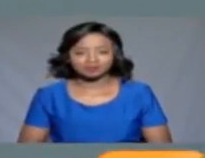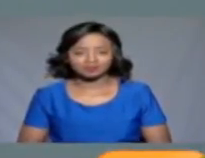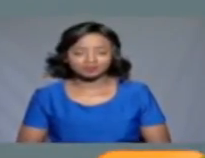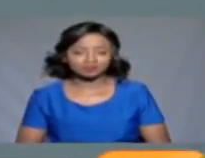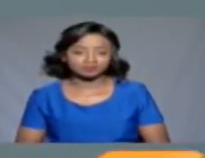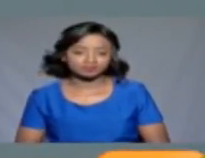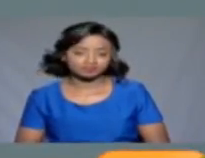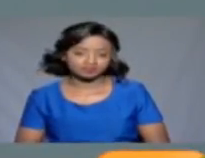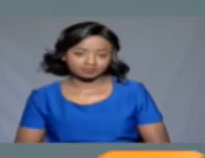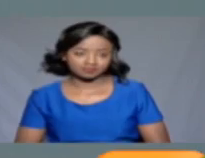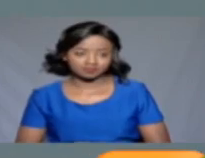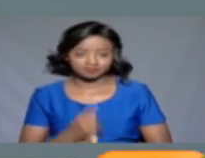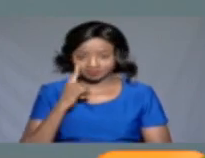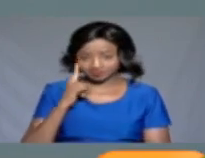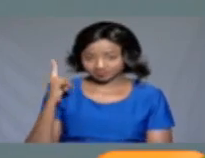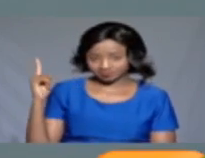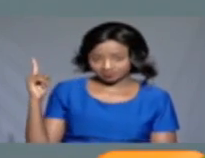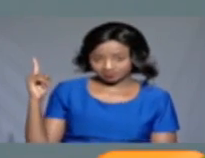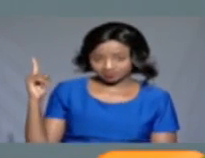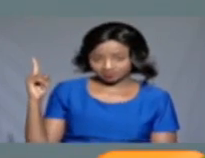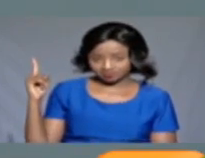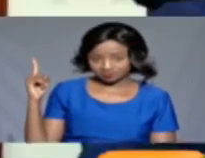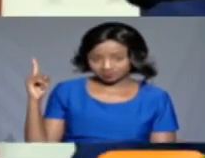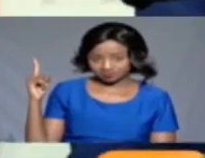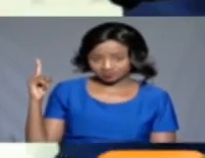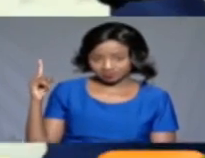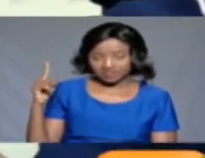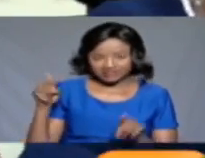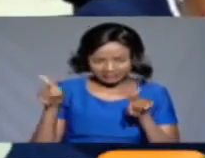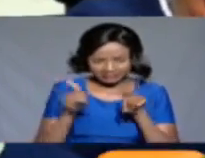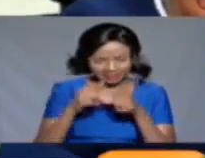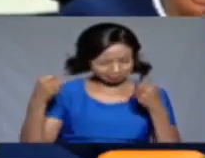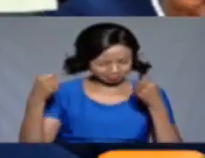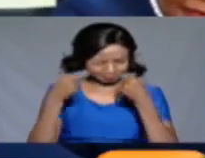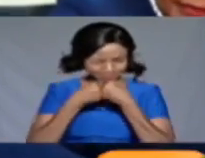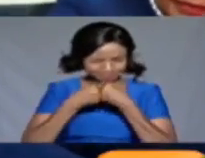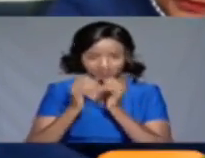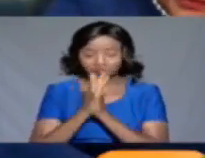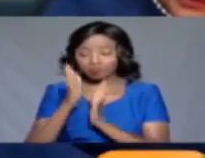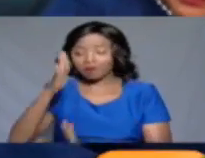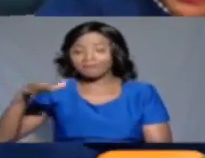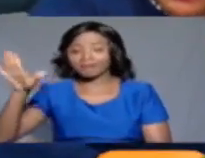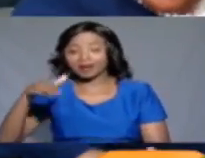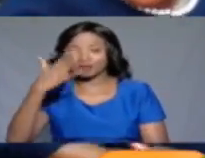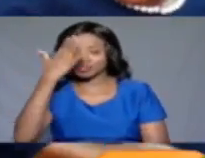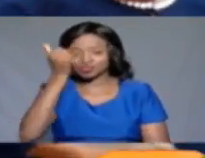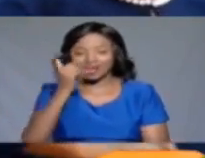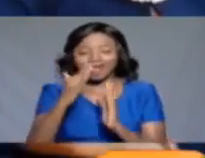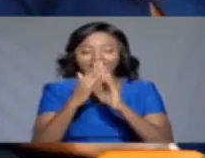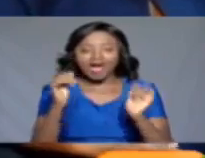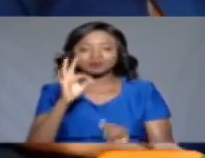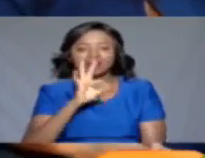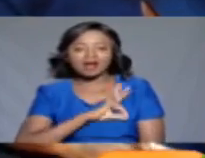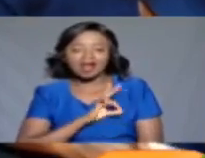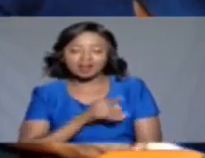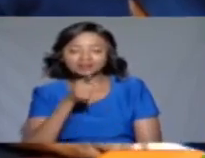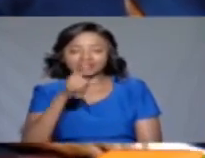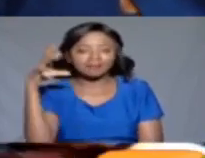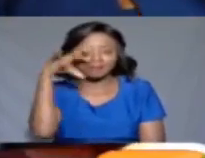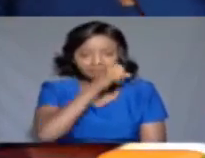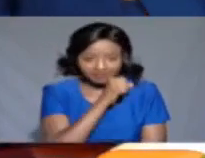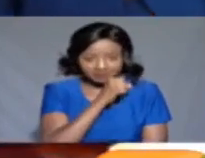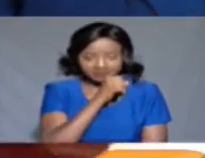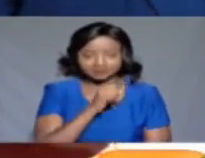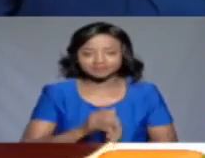The Salaries and Remuneration Commission is in Parliament's crosshairs over a house allowance standoff. Parliamentarians in the two chambers of the